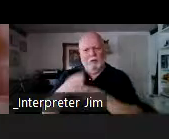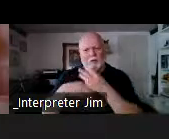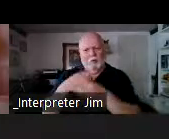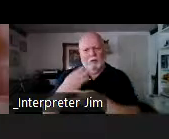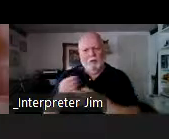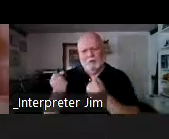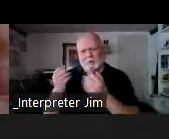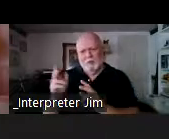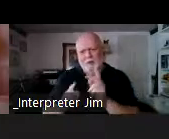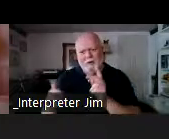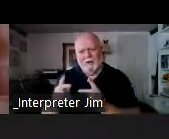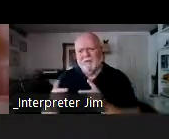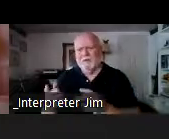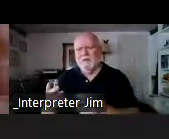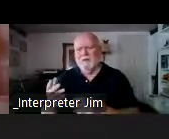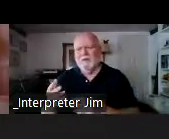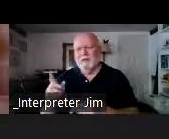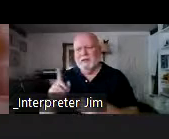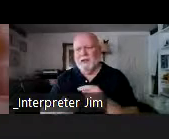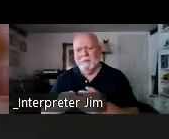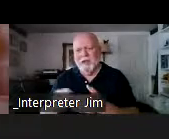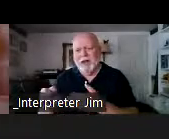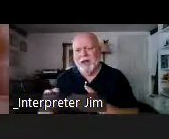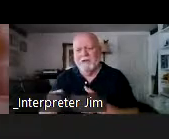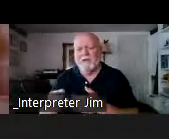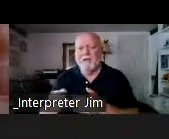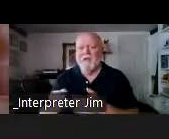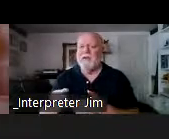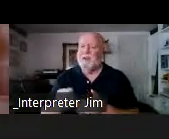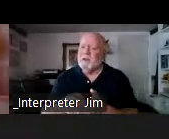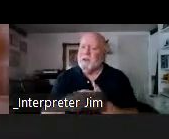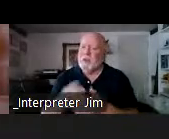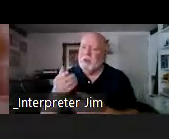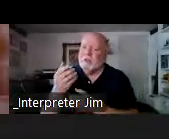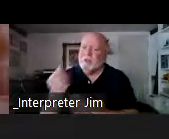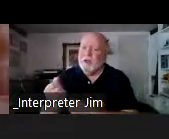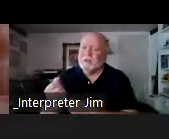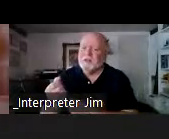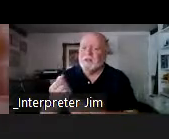engenders truth-telling, trust, and safety. When we have unreliability in our